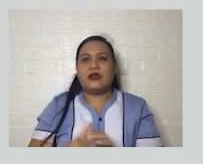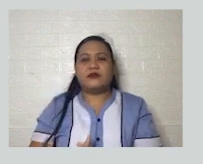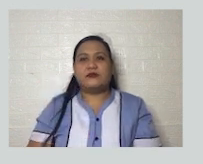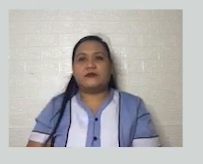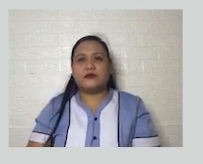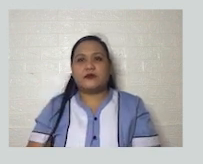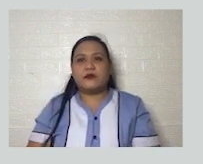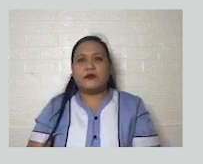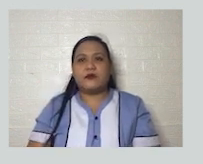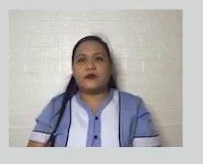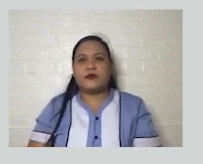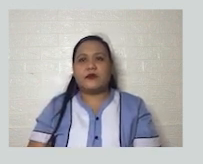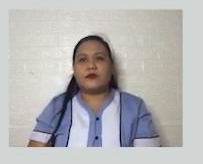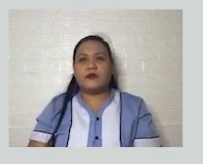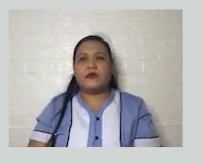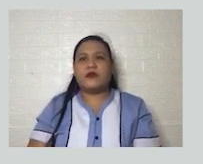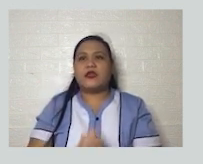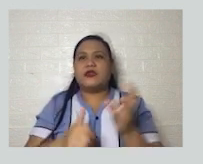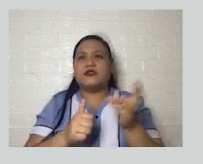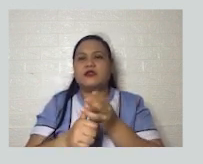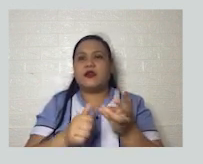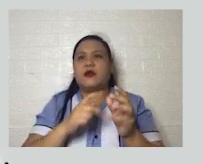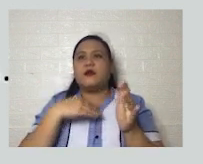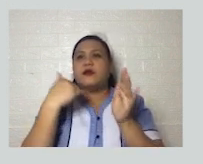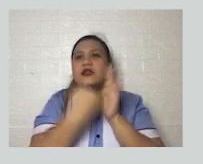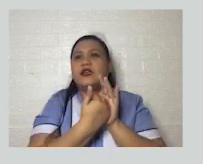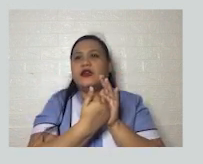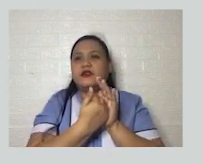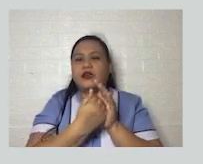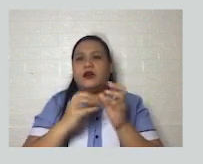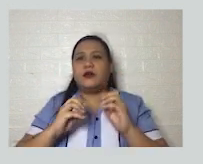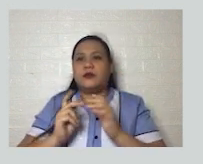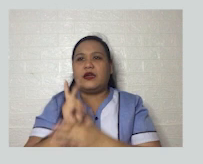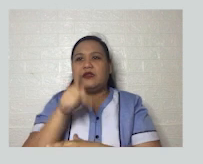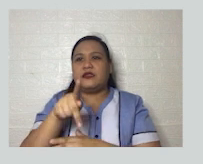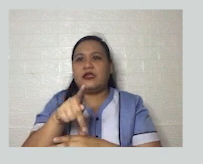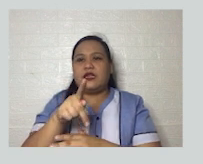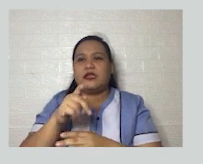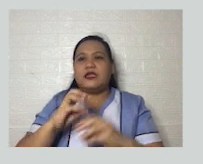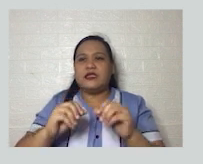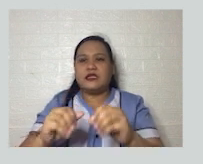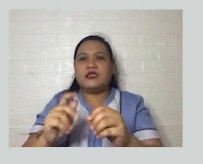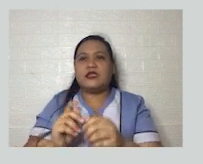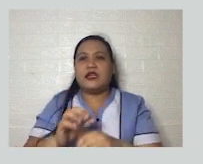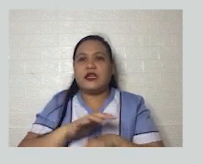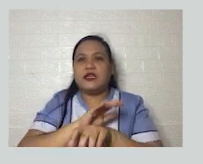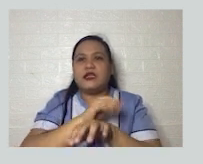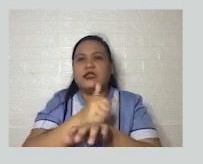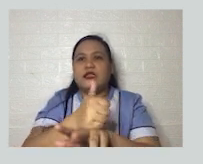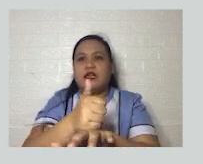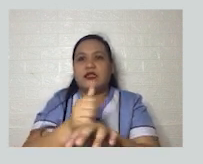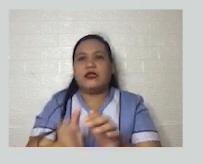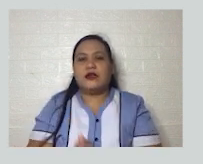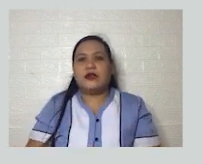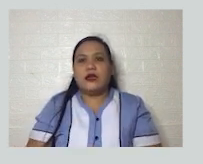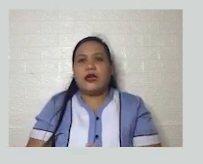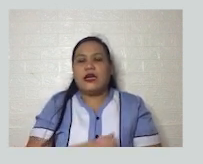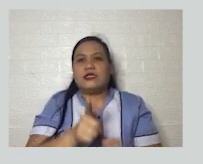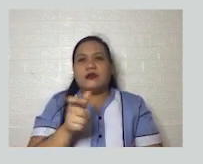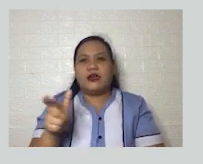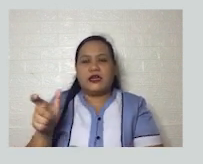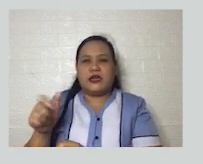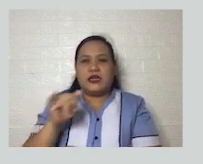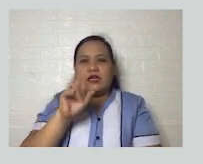away by water. Sixth step, protect the sown seeds from ants. Spraying